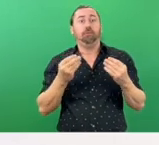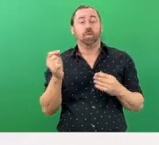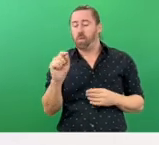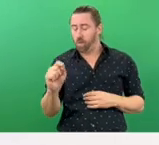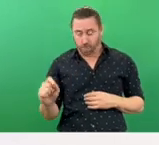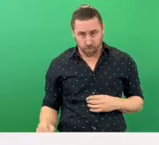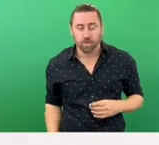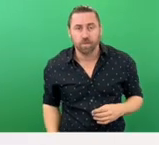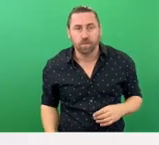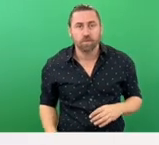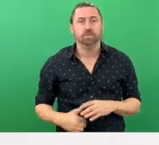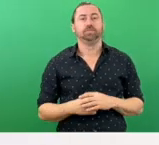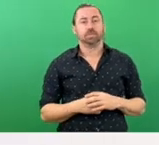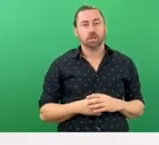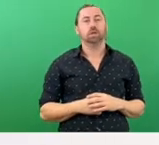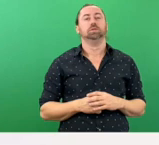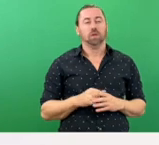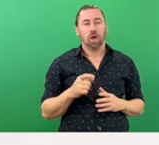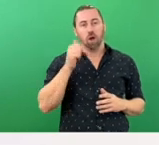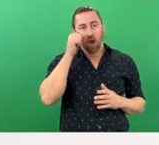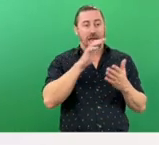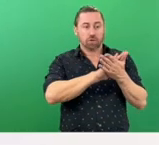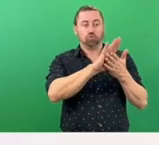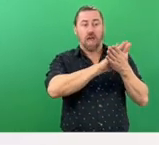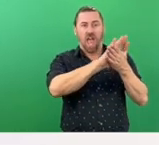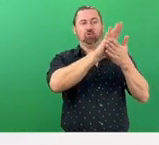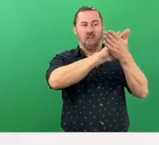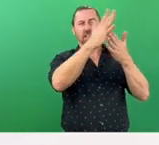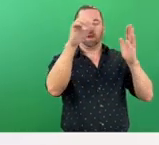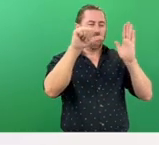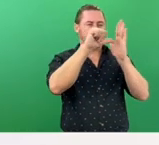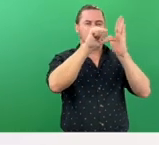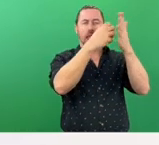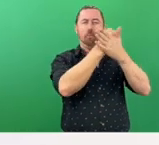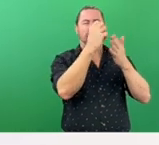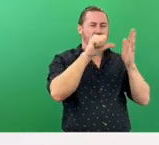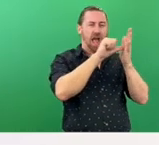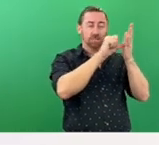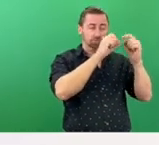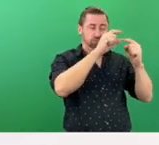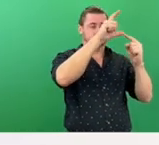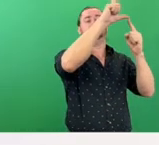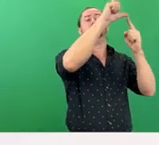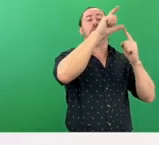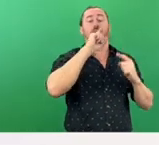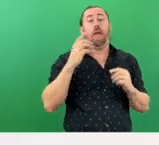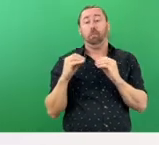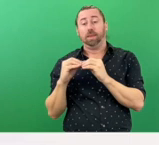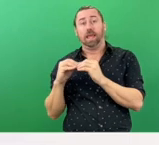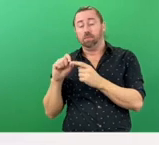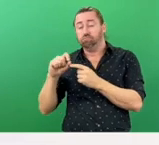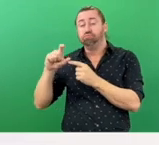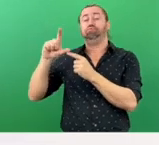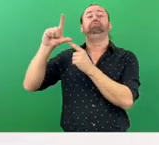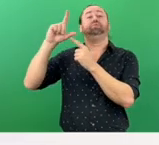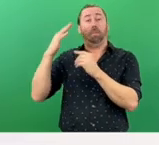how dark that is. So as you go up in your H's, you're getting harder and harder and harder. As you go up in your B's, you're getting softer